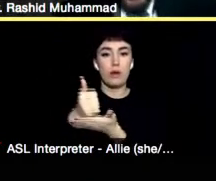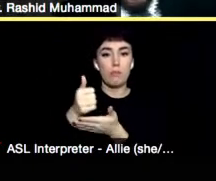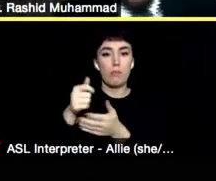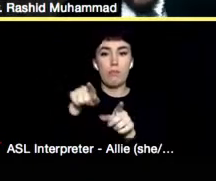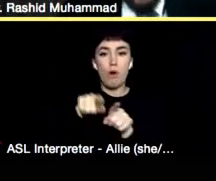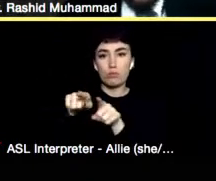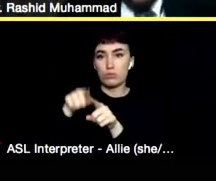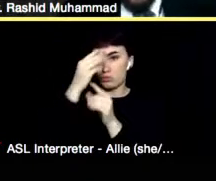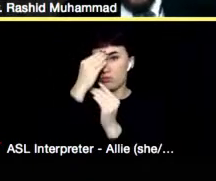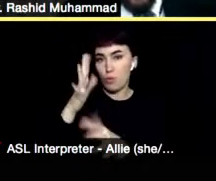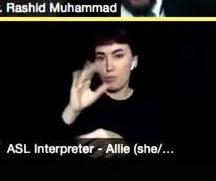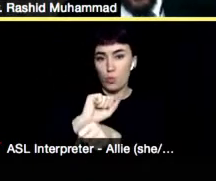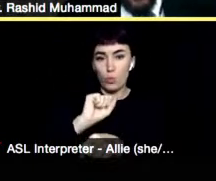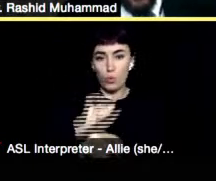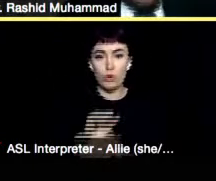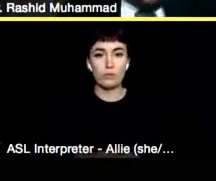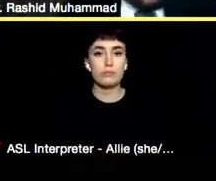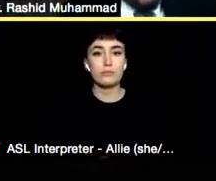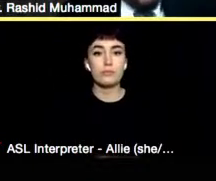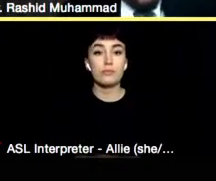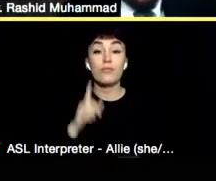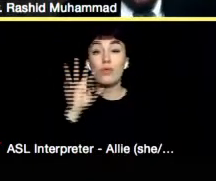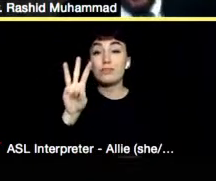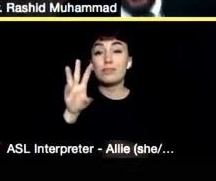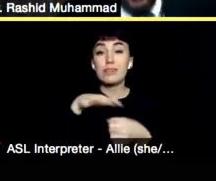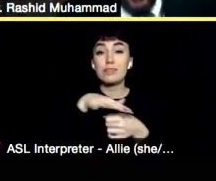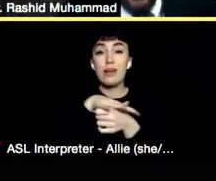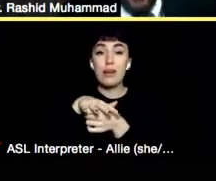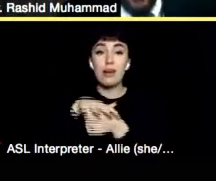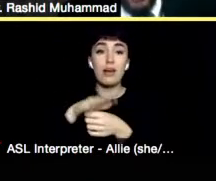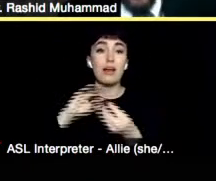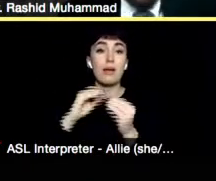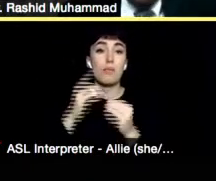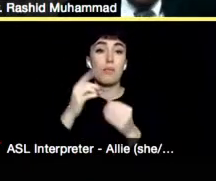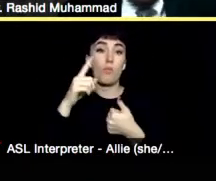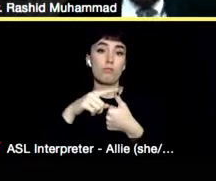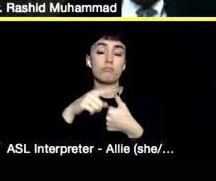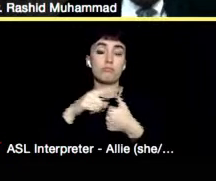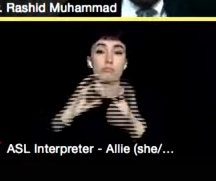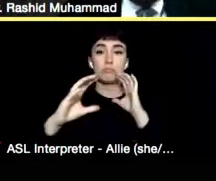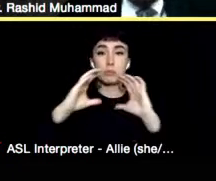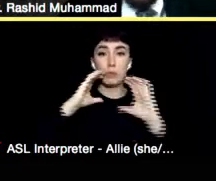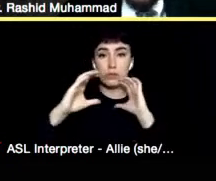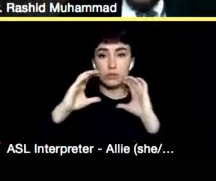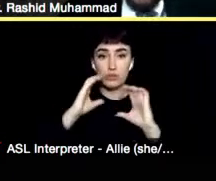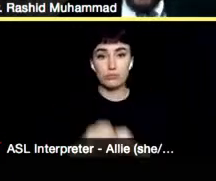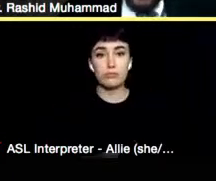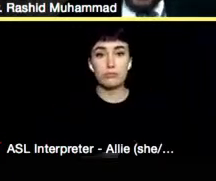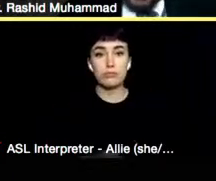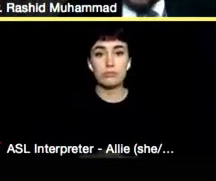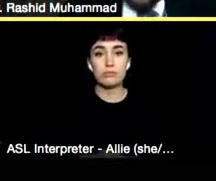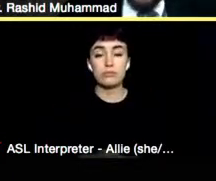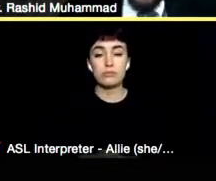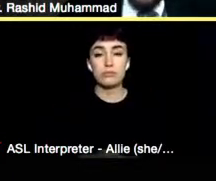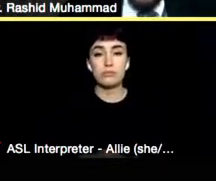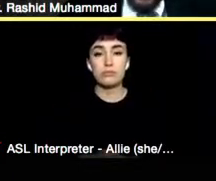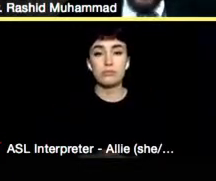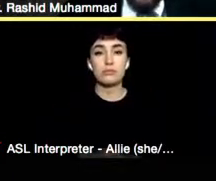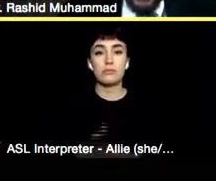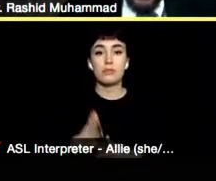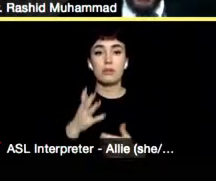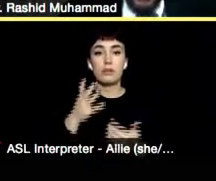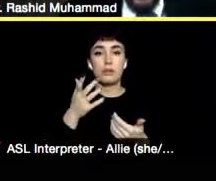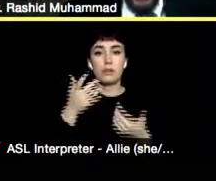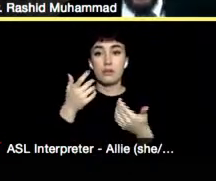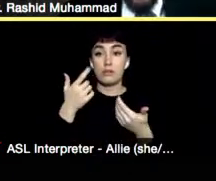work. But as to the 6 areas, number 1 is communication, and we're looking specifically at helping the town